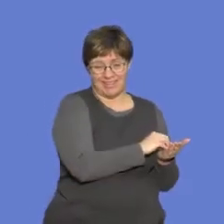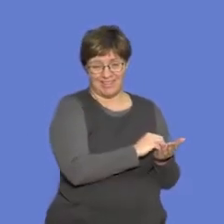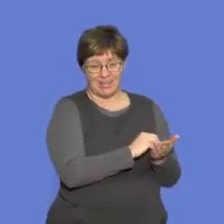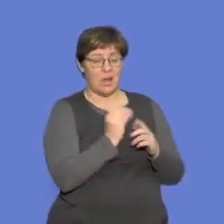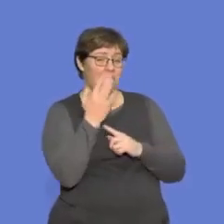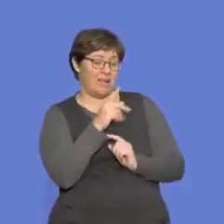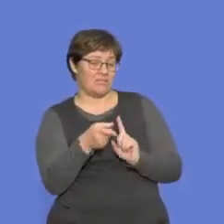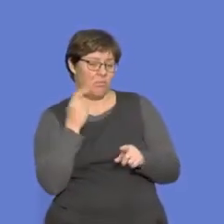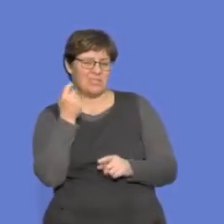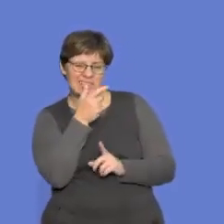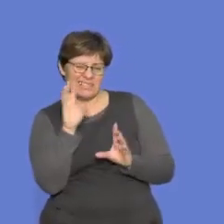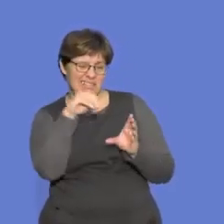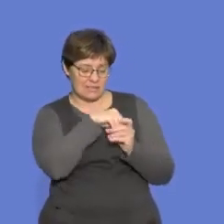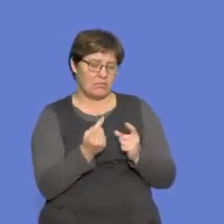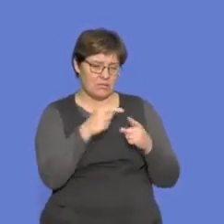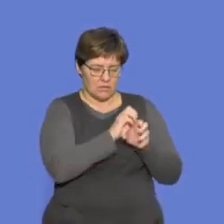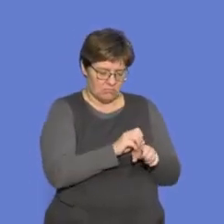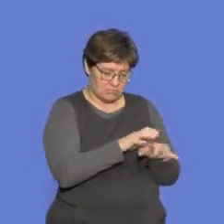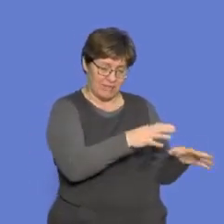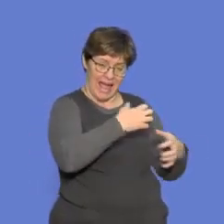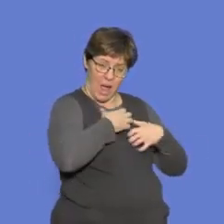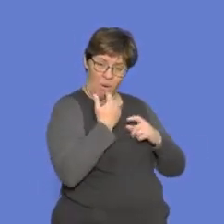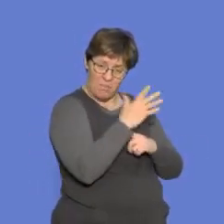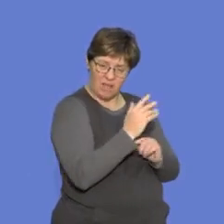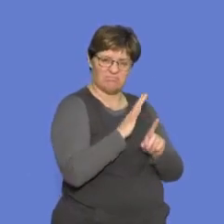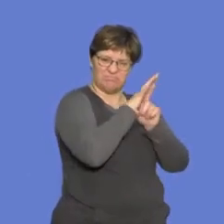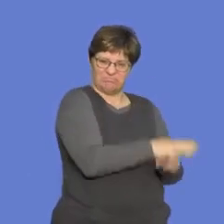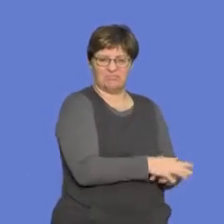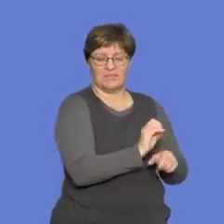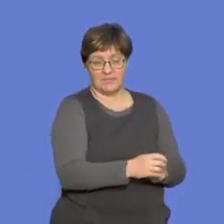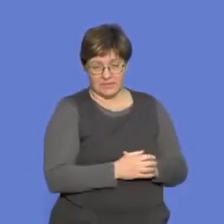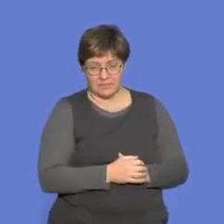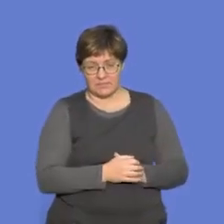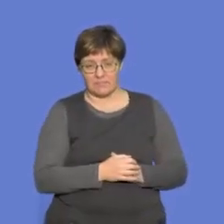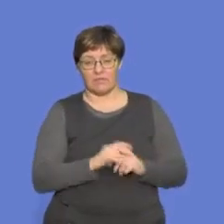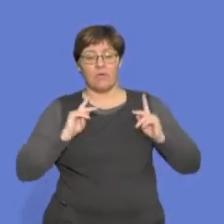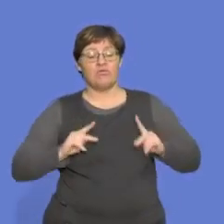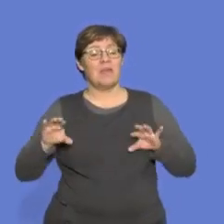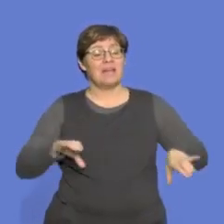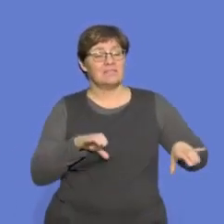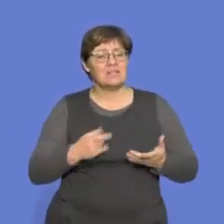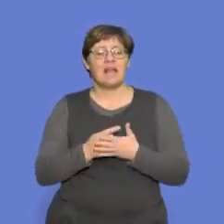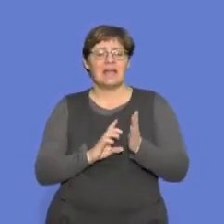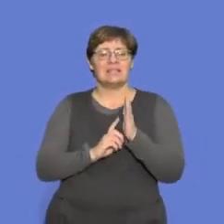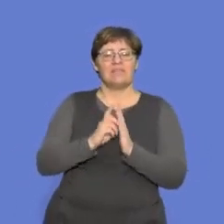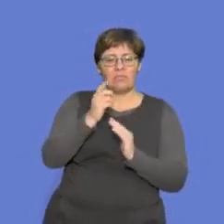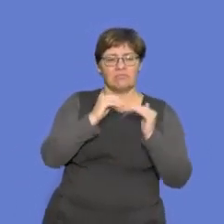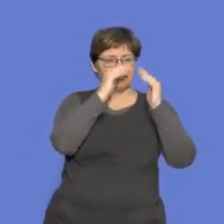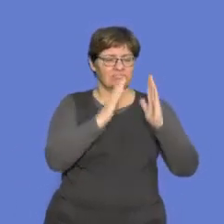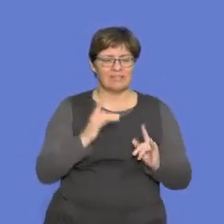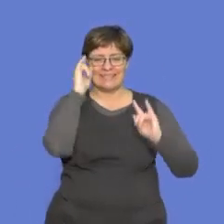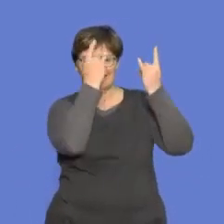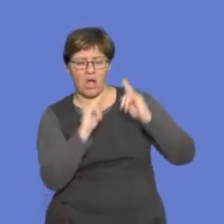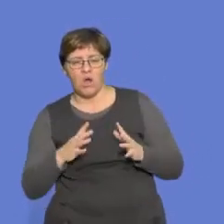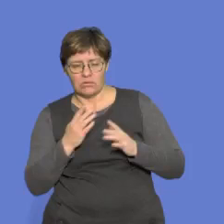our indigenous population significantly. The development of human activities such as the development of new suburbs, the clearing of